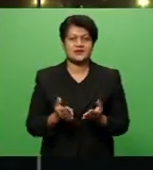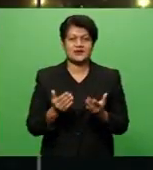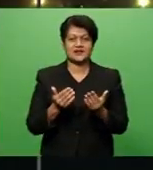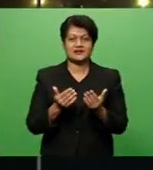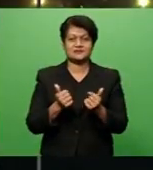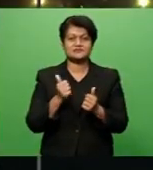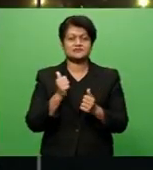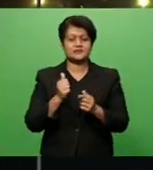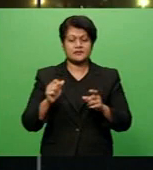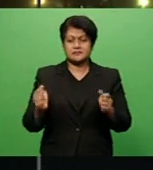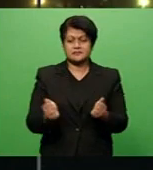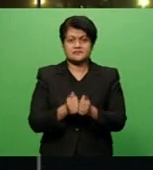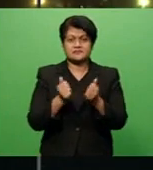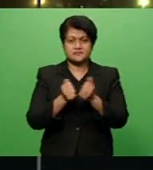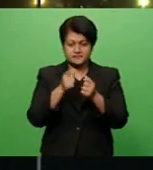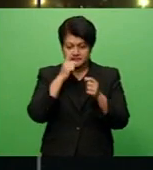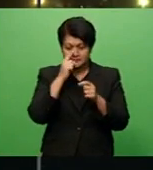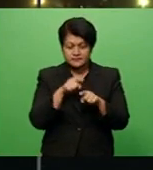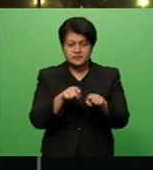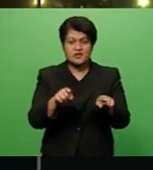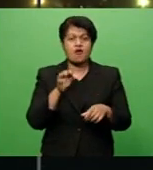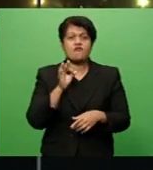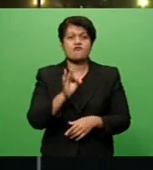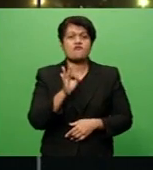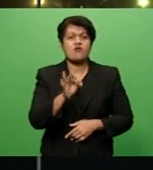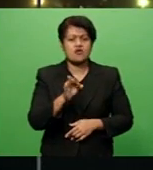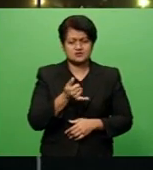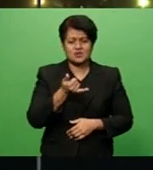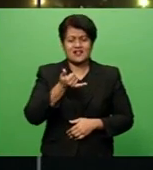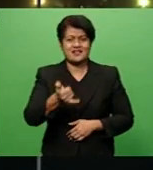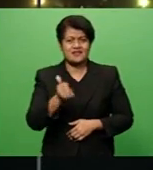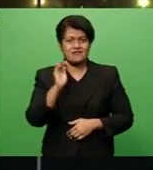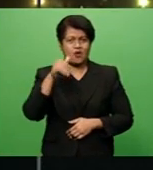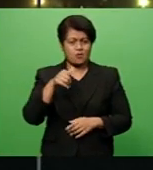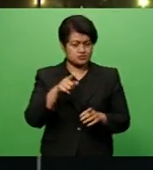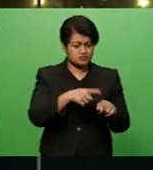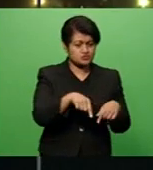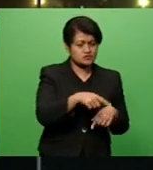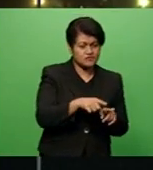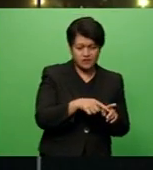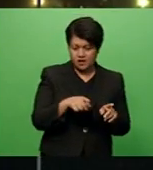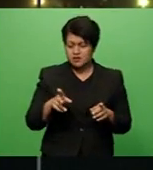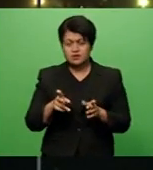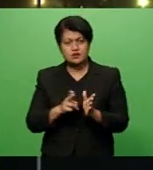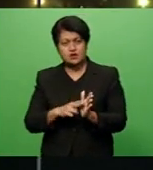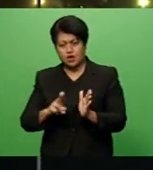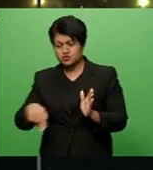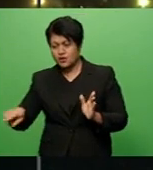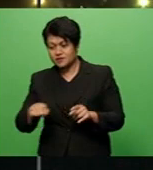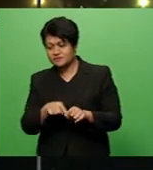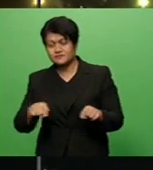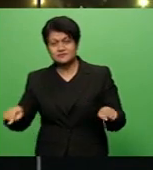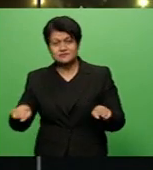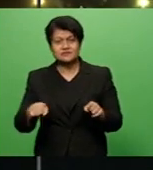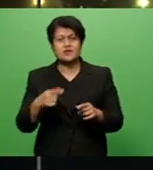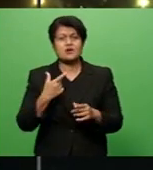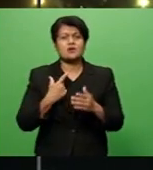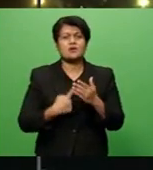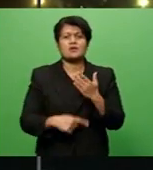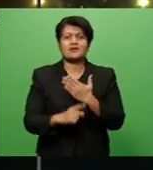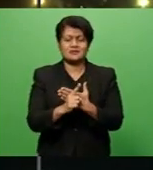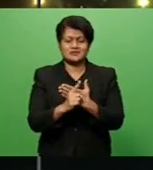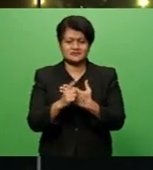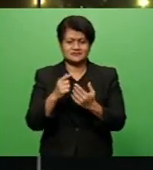Welcome back. Many residents forced to leave their homes along the Suva-Nausori corridor to escape the devastating effects of TC Ana are